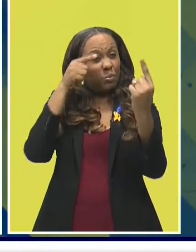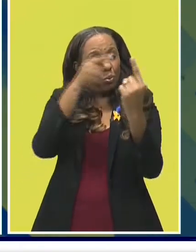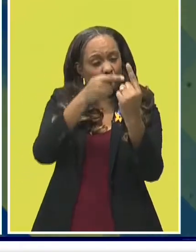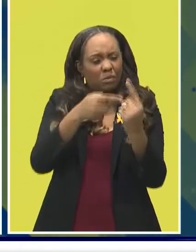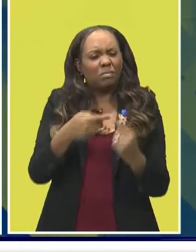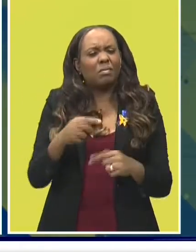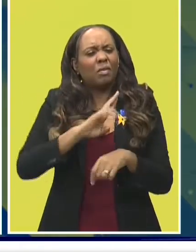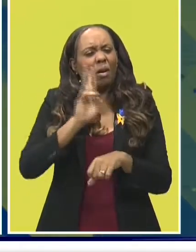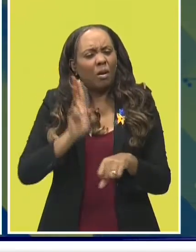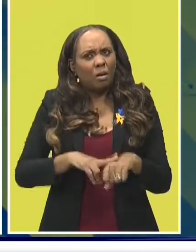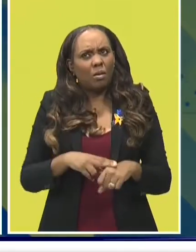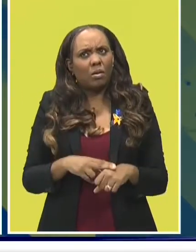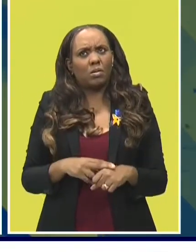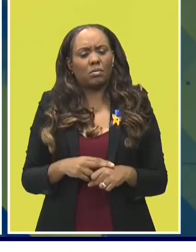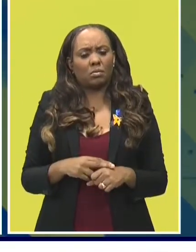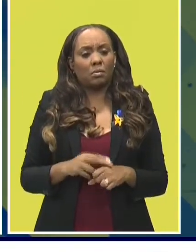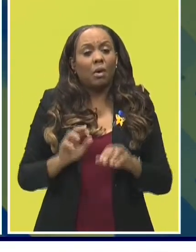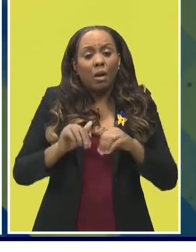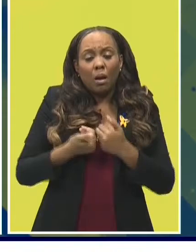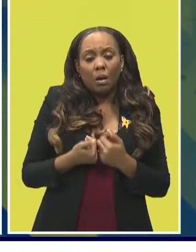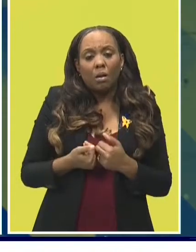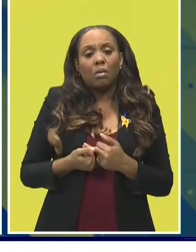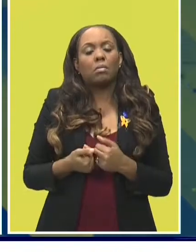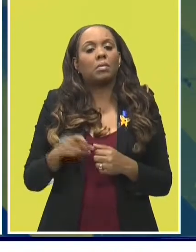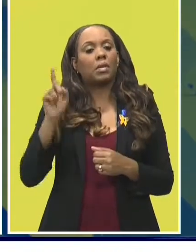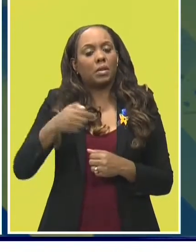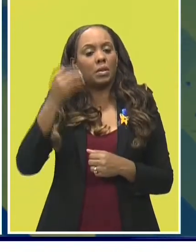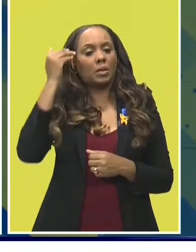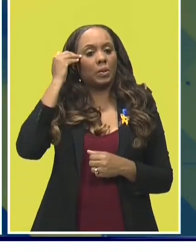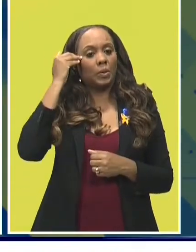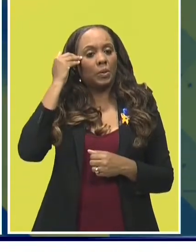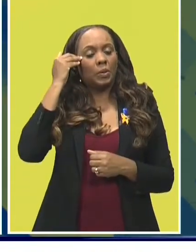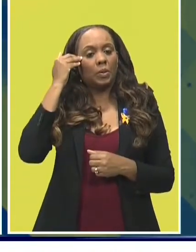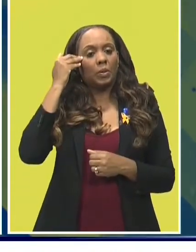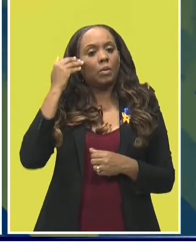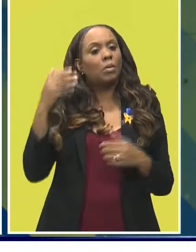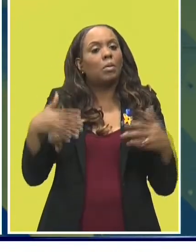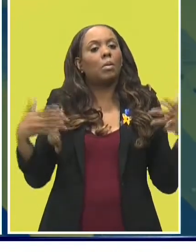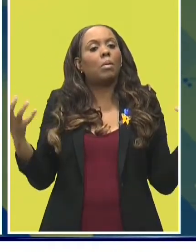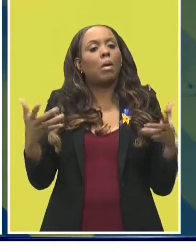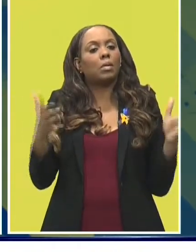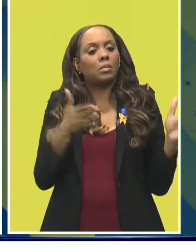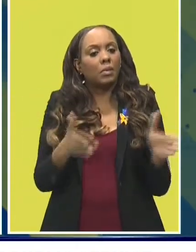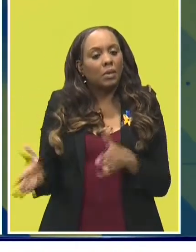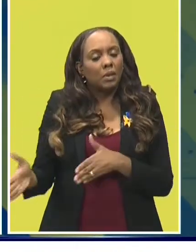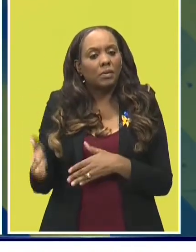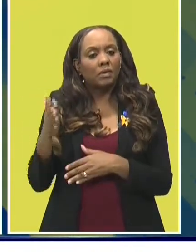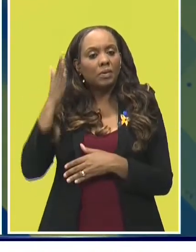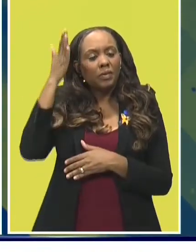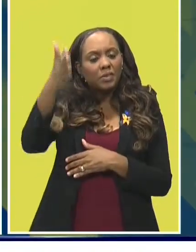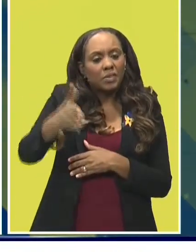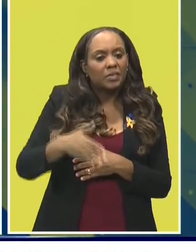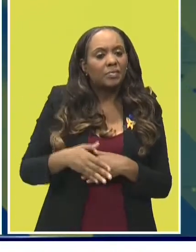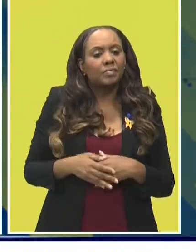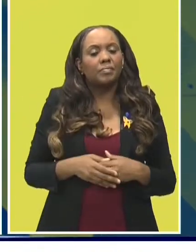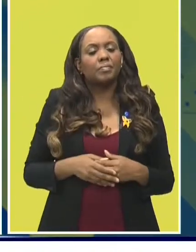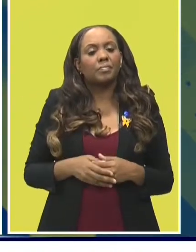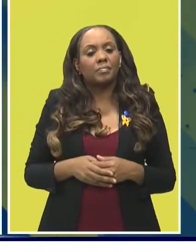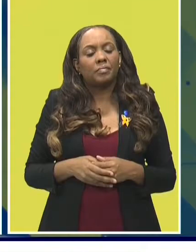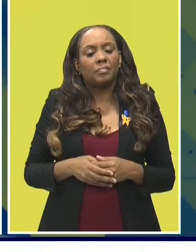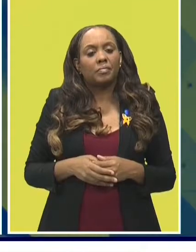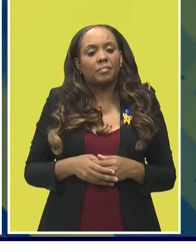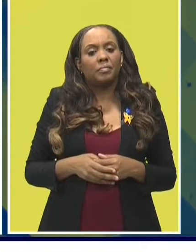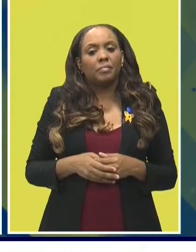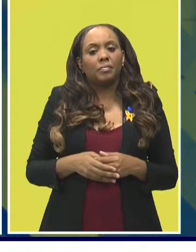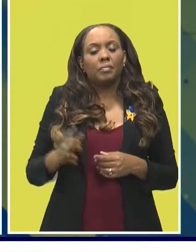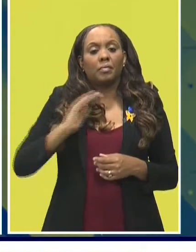there by being clear as to the mission. And the mission that we have set is equally